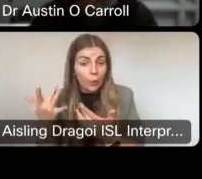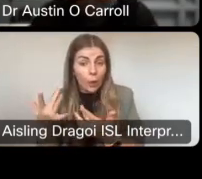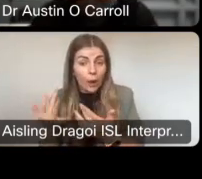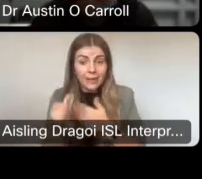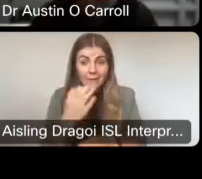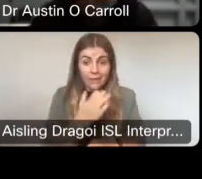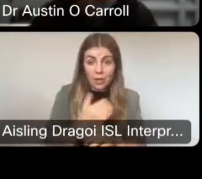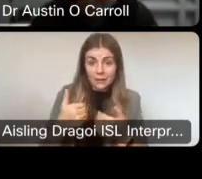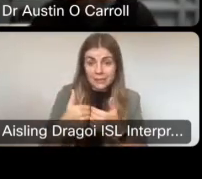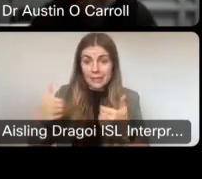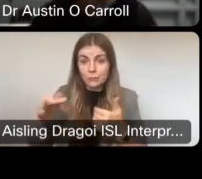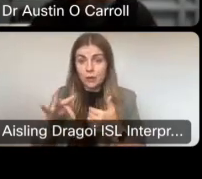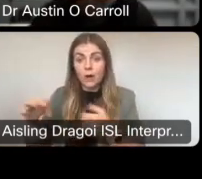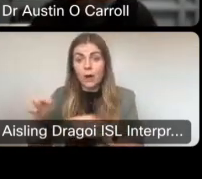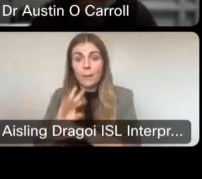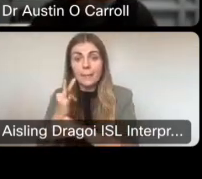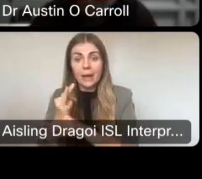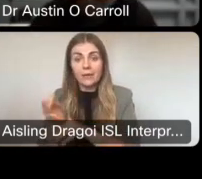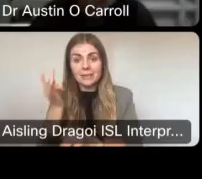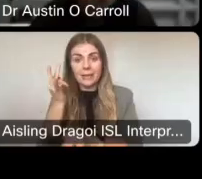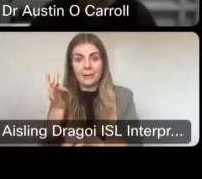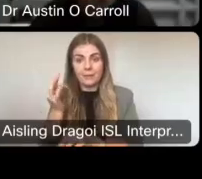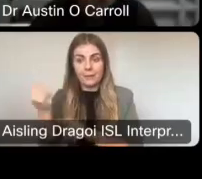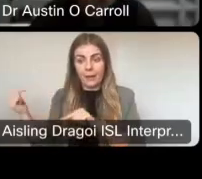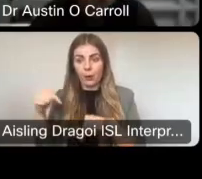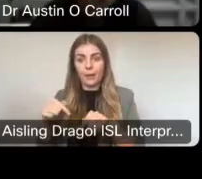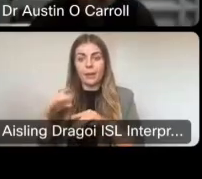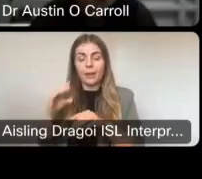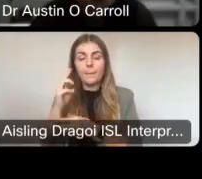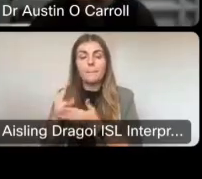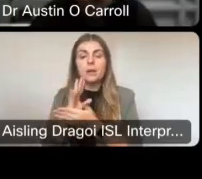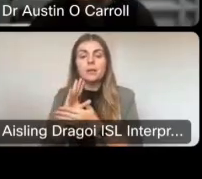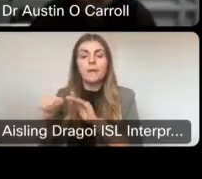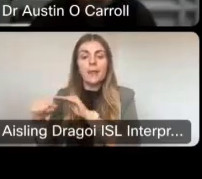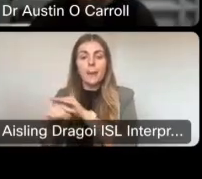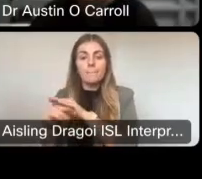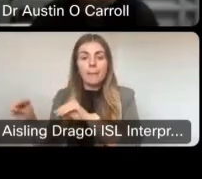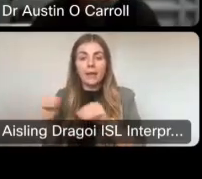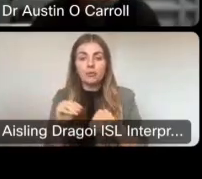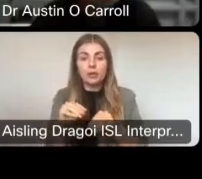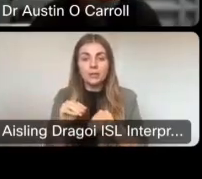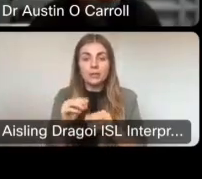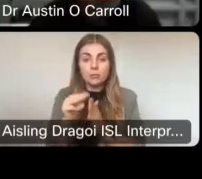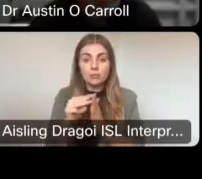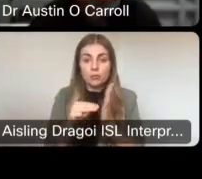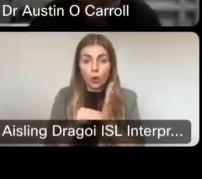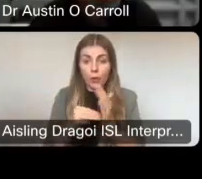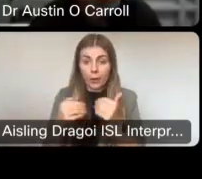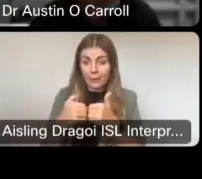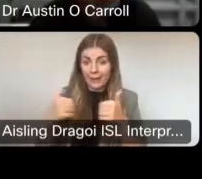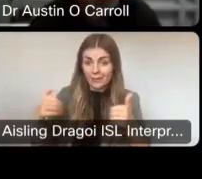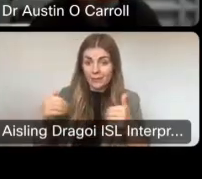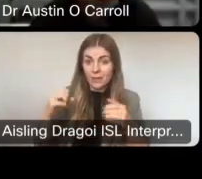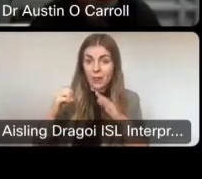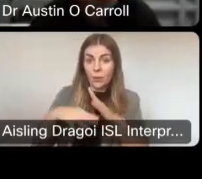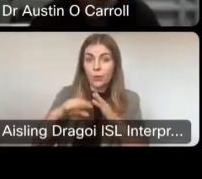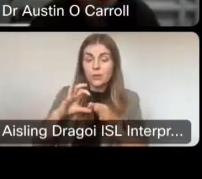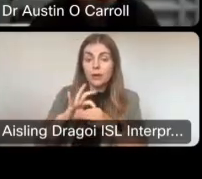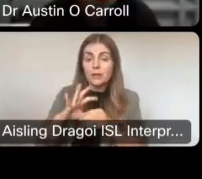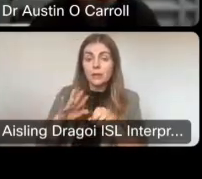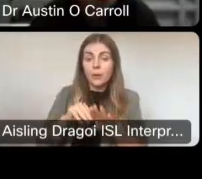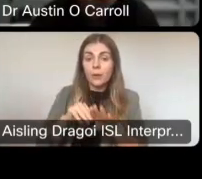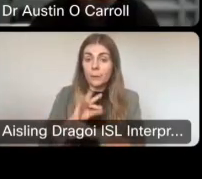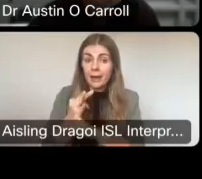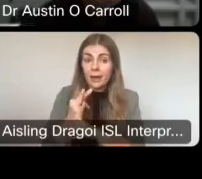were being a migrant, and as part of the migrant process, they lost contact with their parents. A child that had to go through